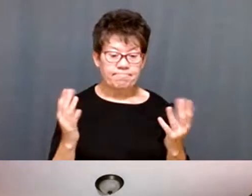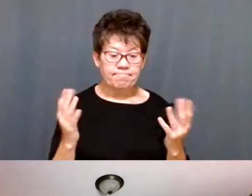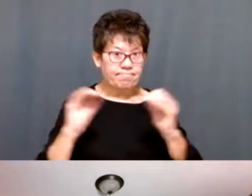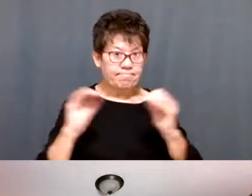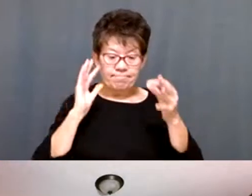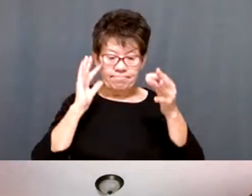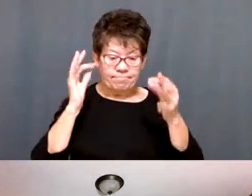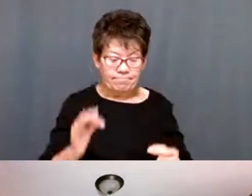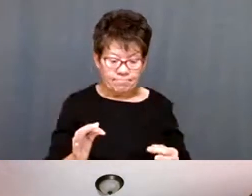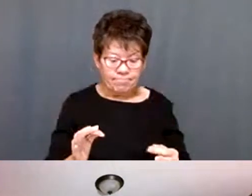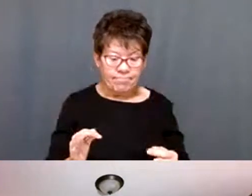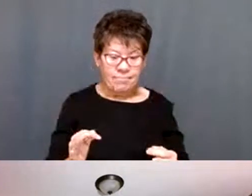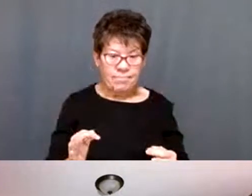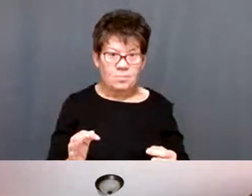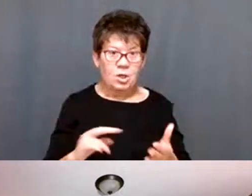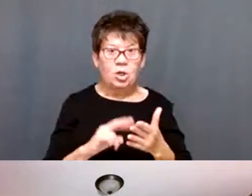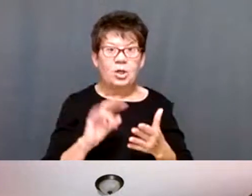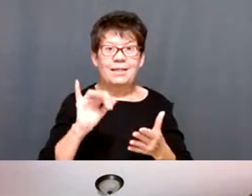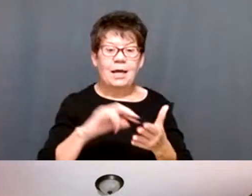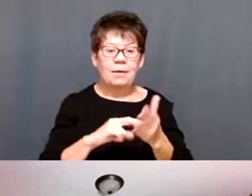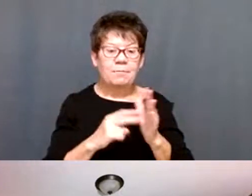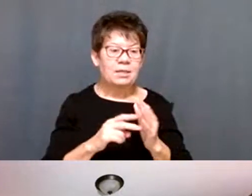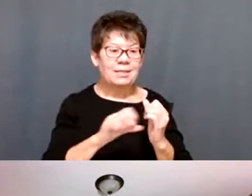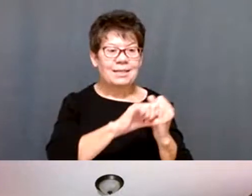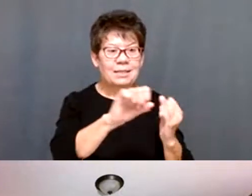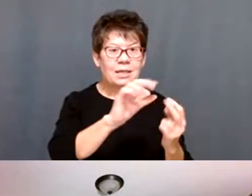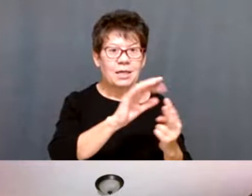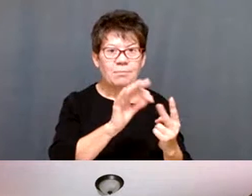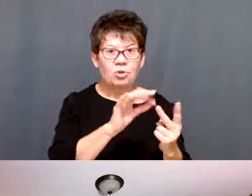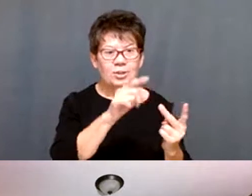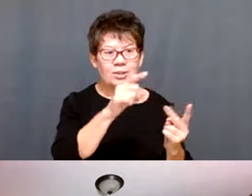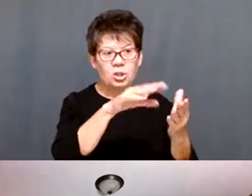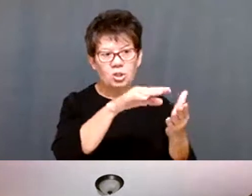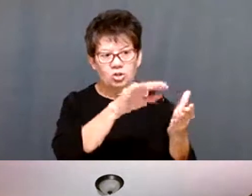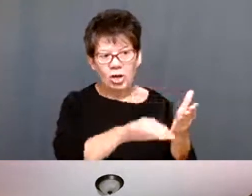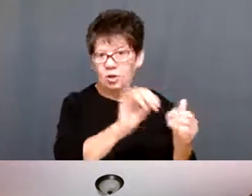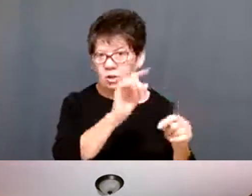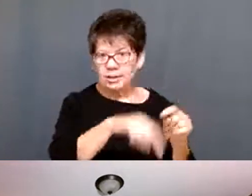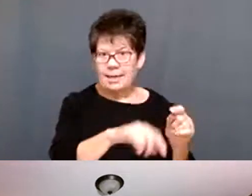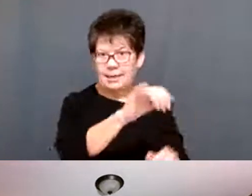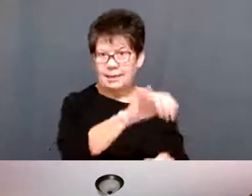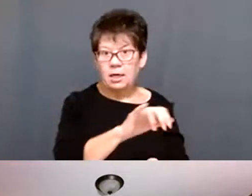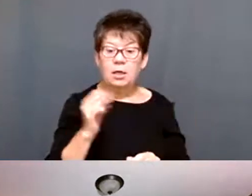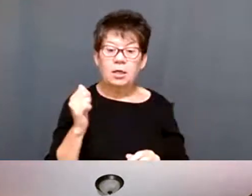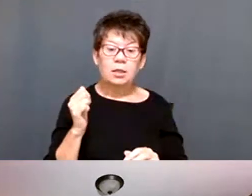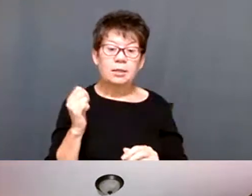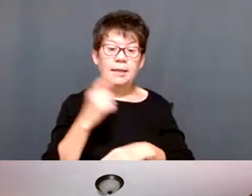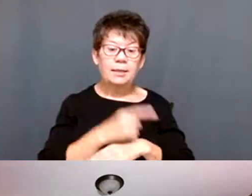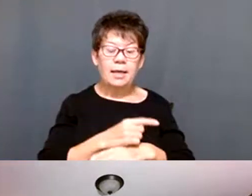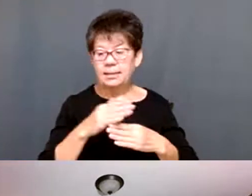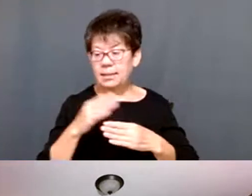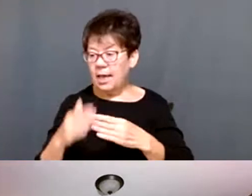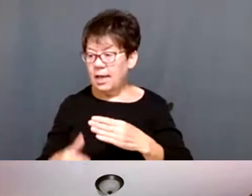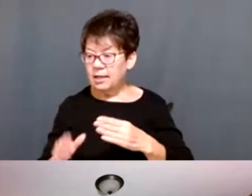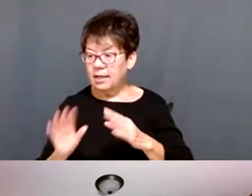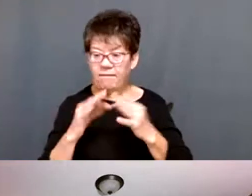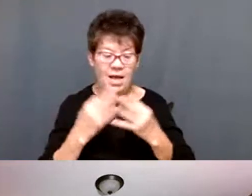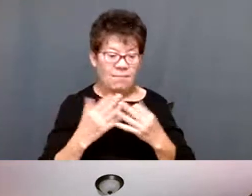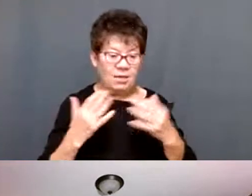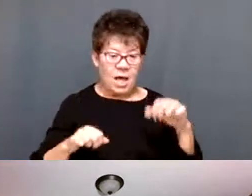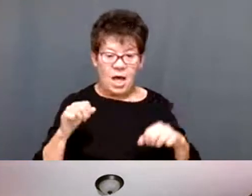they cannot stay in the extended option. So if at the end of 10 days, if the family has not made